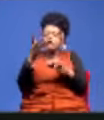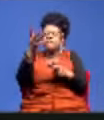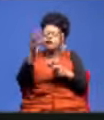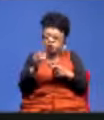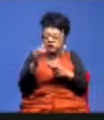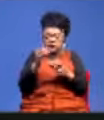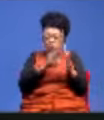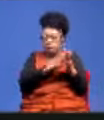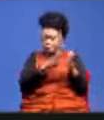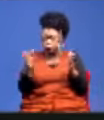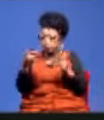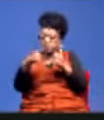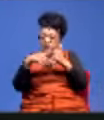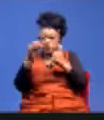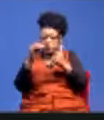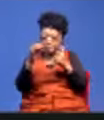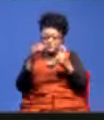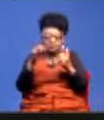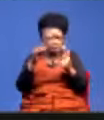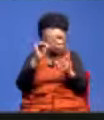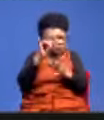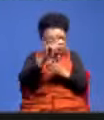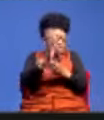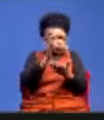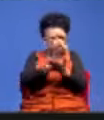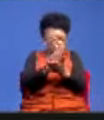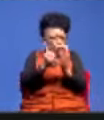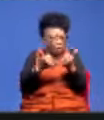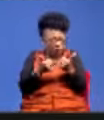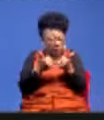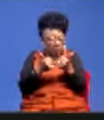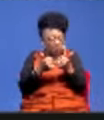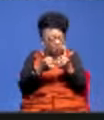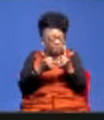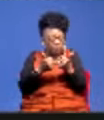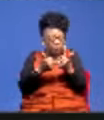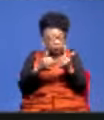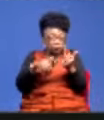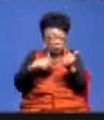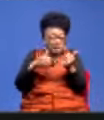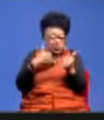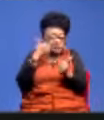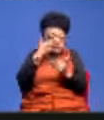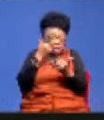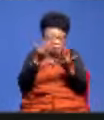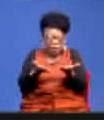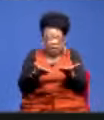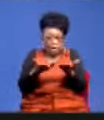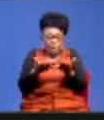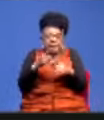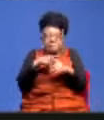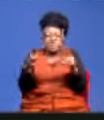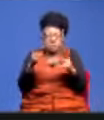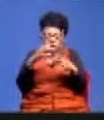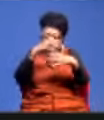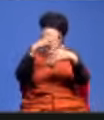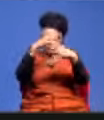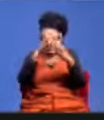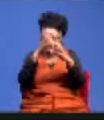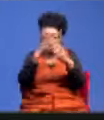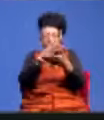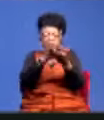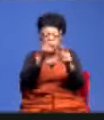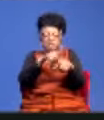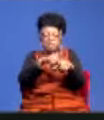60 patients. Is that really in order? We have mpox with us. We are looking at laboratory all the time. Everyone